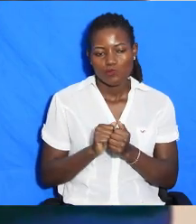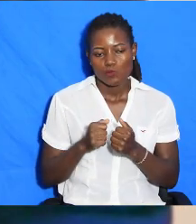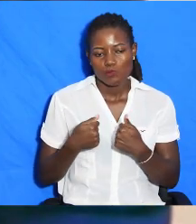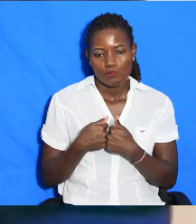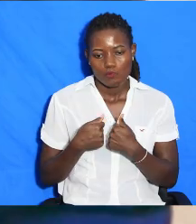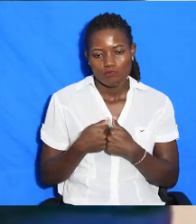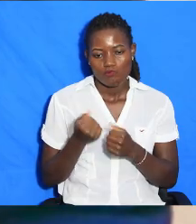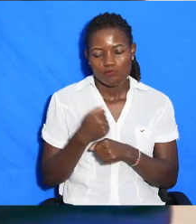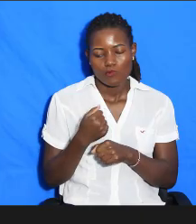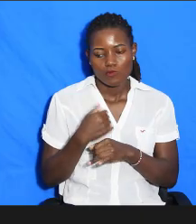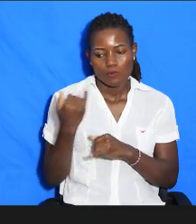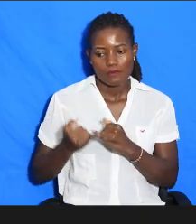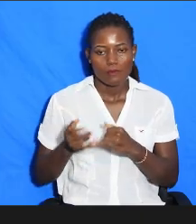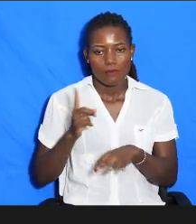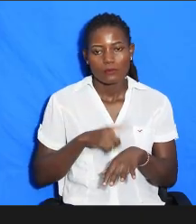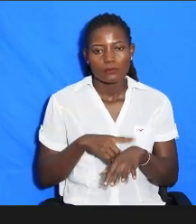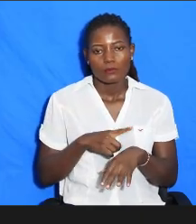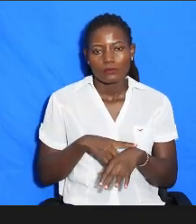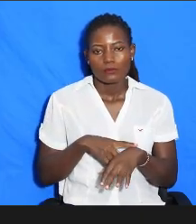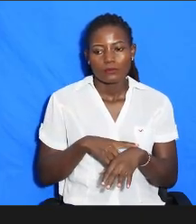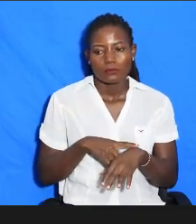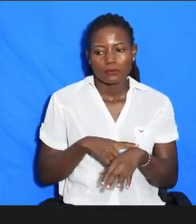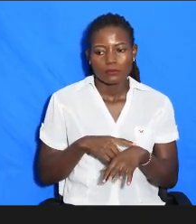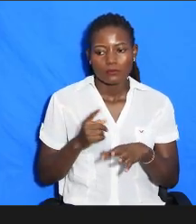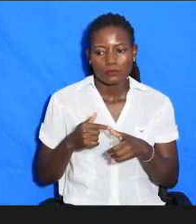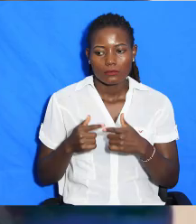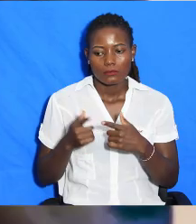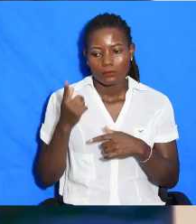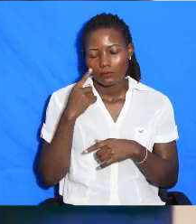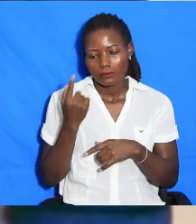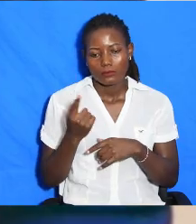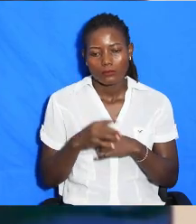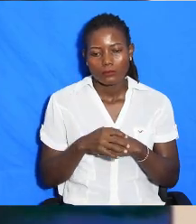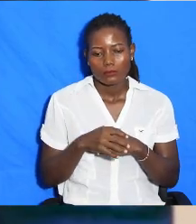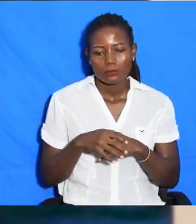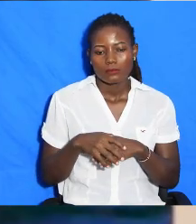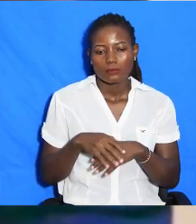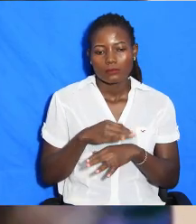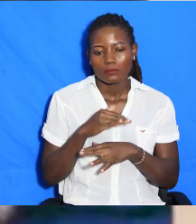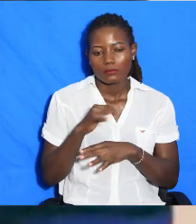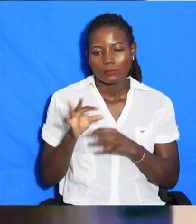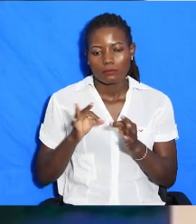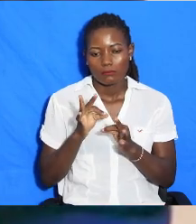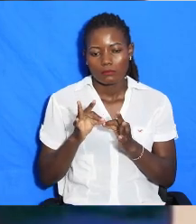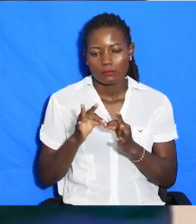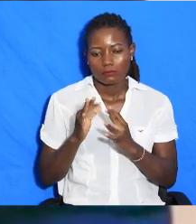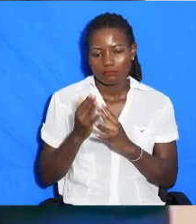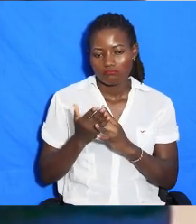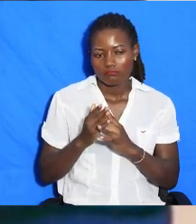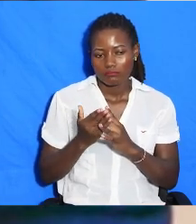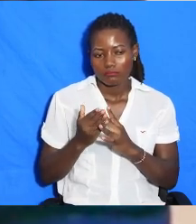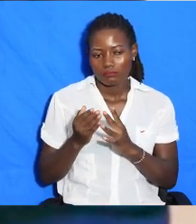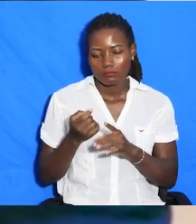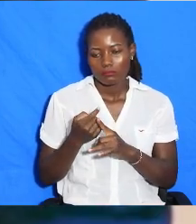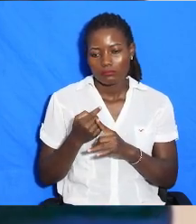time, Mm-hmm, mm-hmm, look at the interval, the periods, the interval between mm-hmm, one race to the